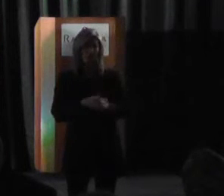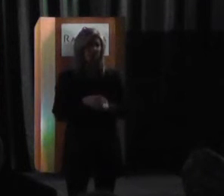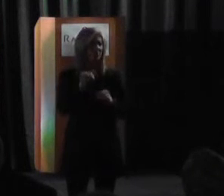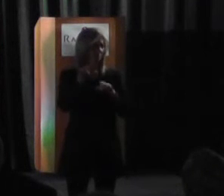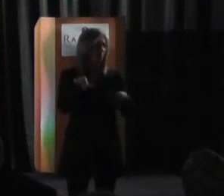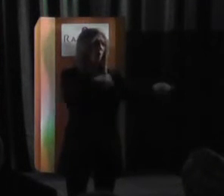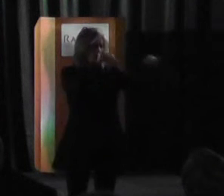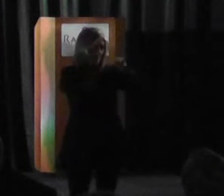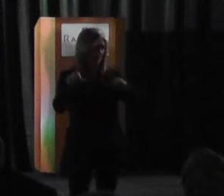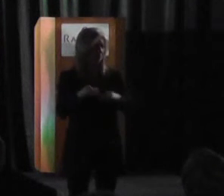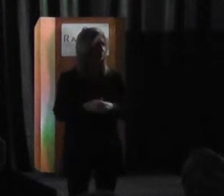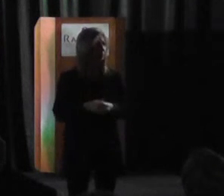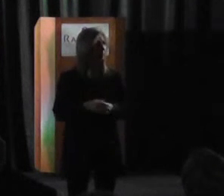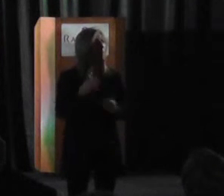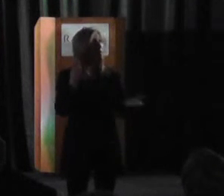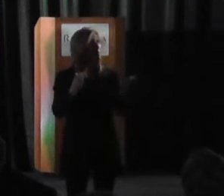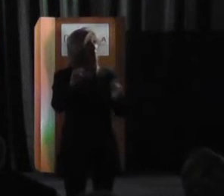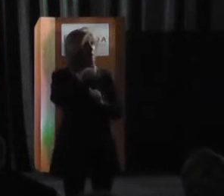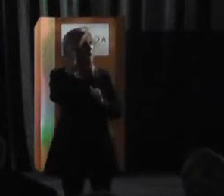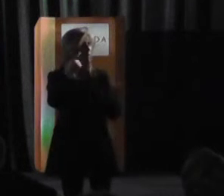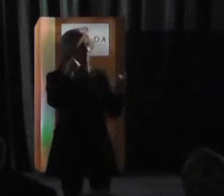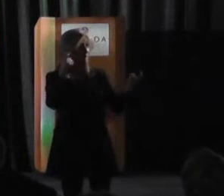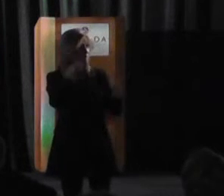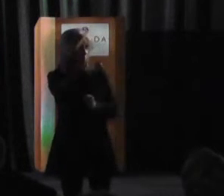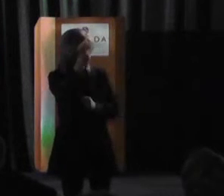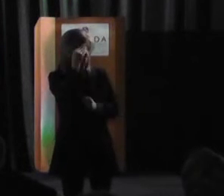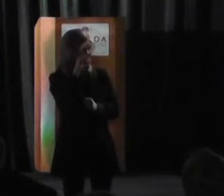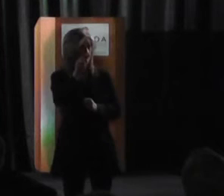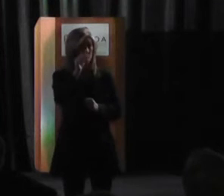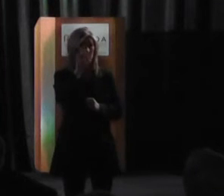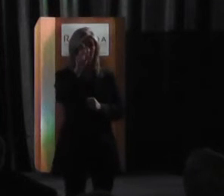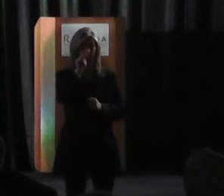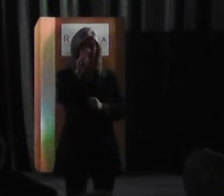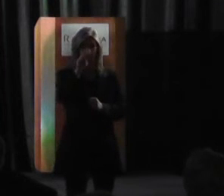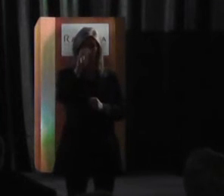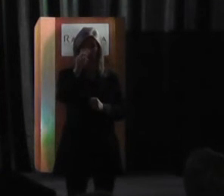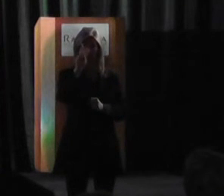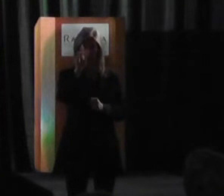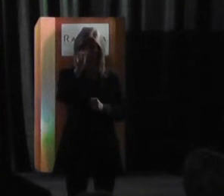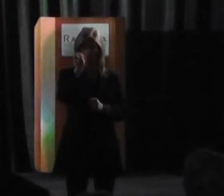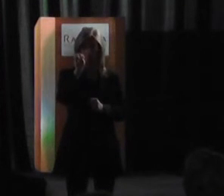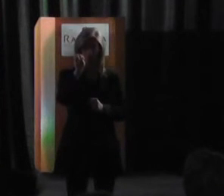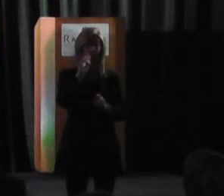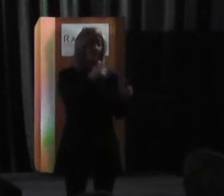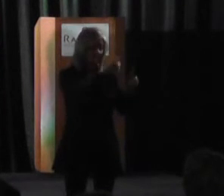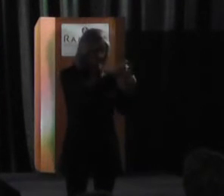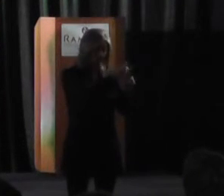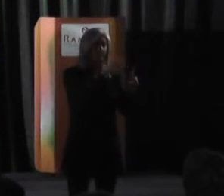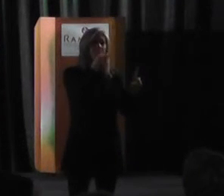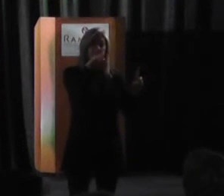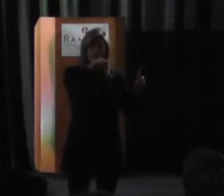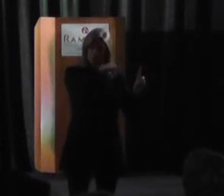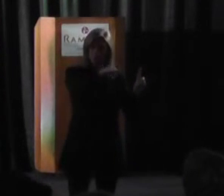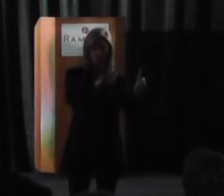Marilyn Monroe, and she's stuttered throughout her life, and she talks about her stuttering being really tied to the stress that